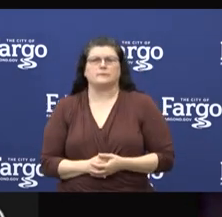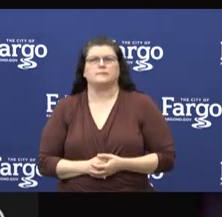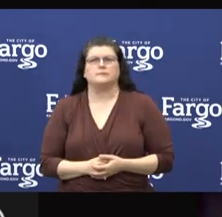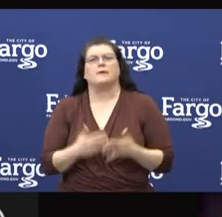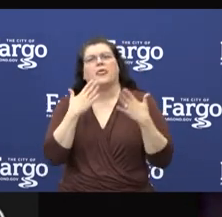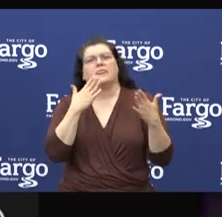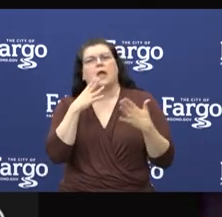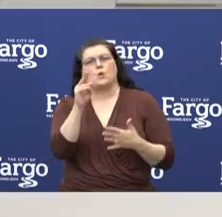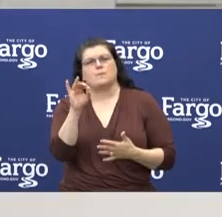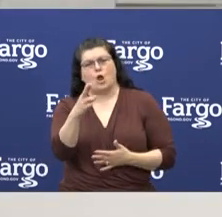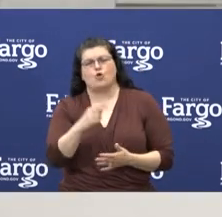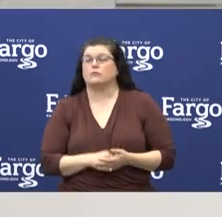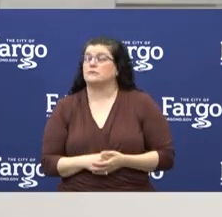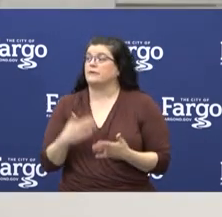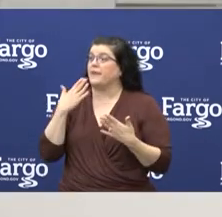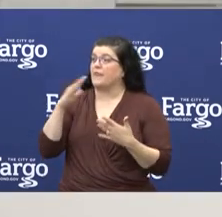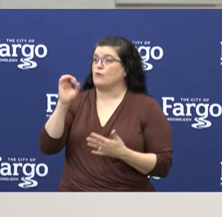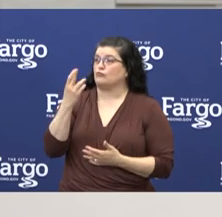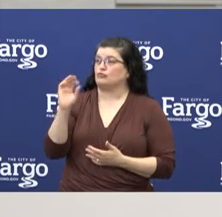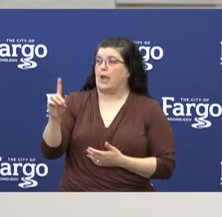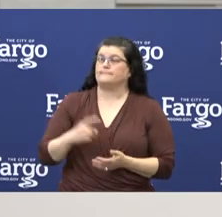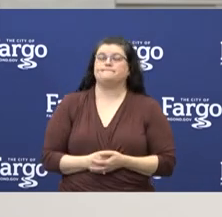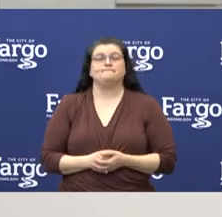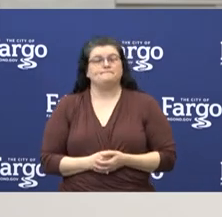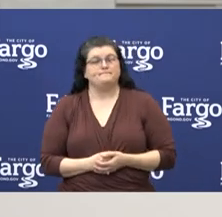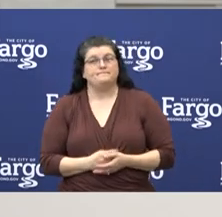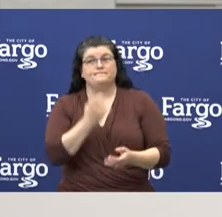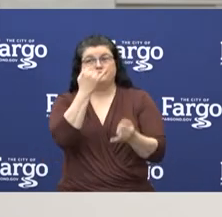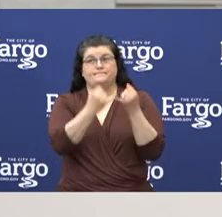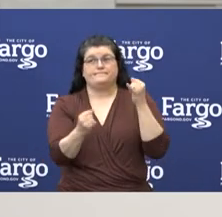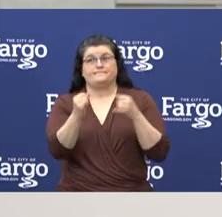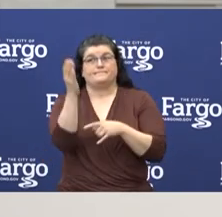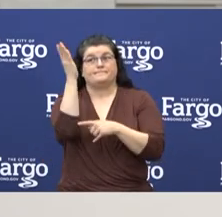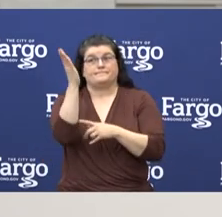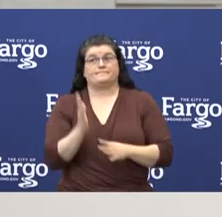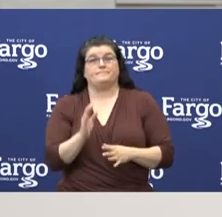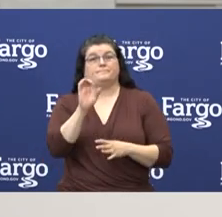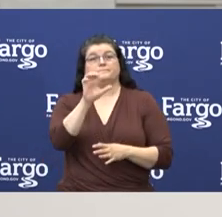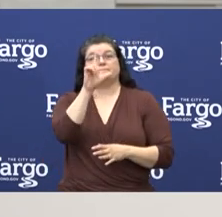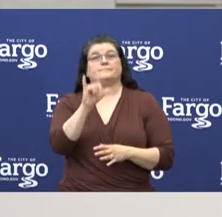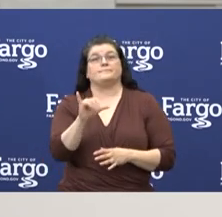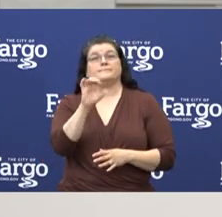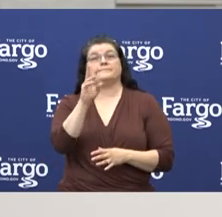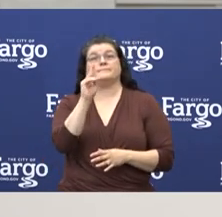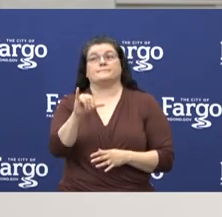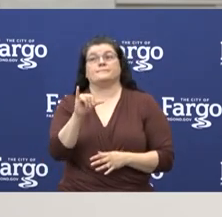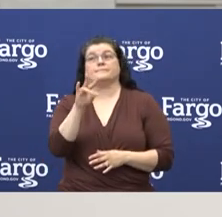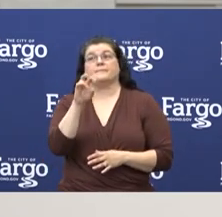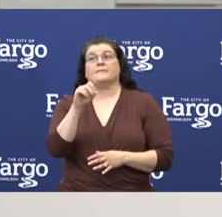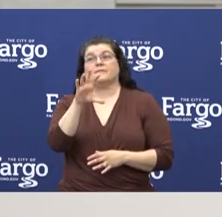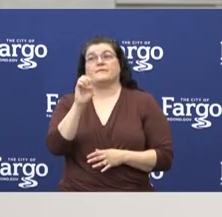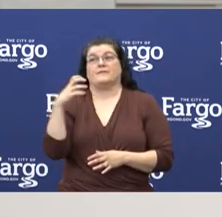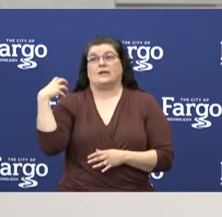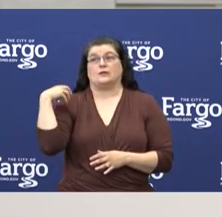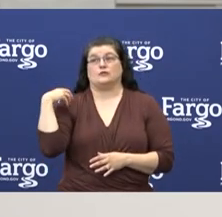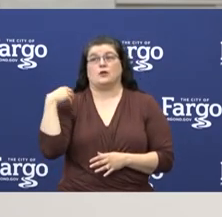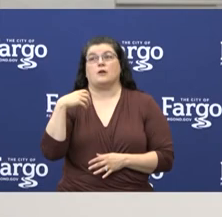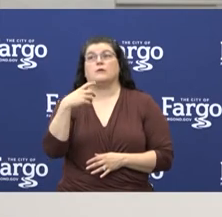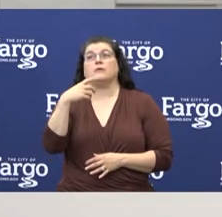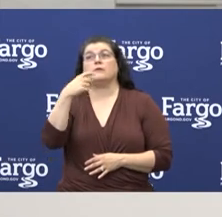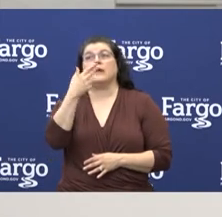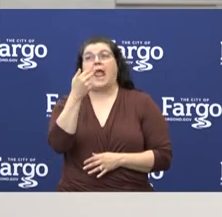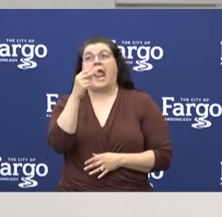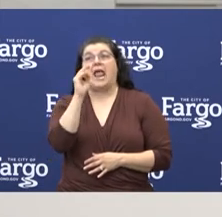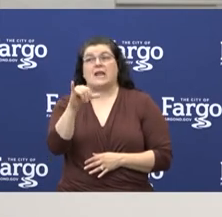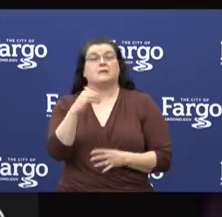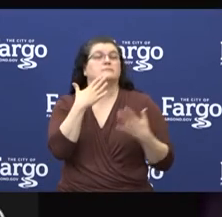Mayor. Thank you, Chad. Our last speaker is Clay County Commissioner Vice Chair Jim Haney.